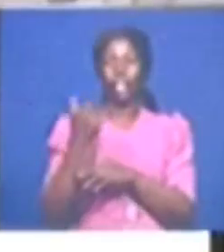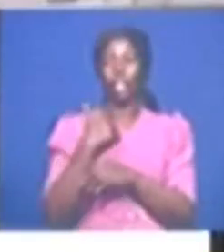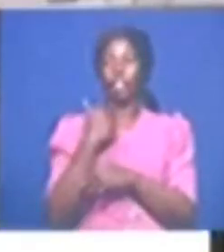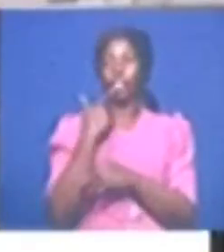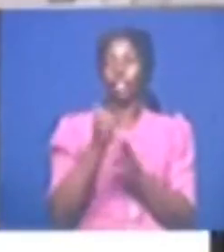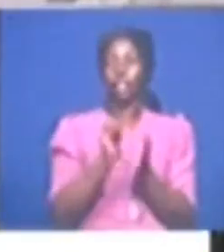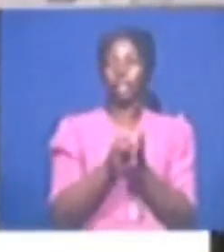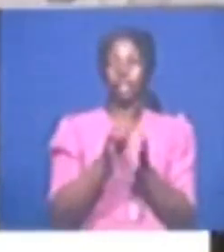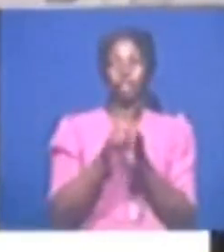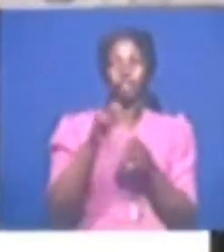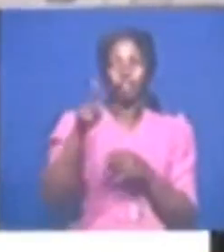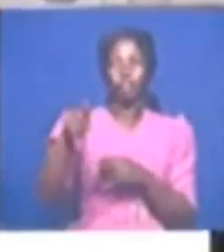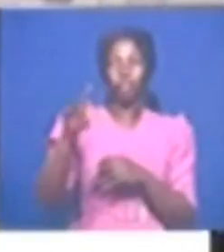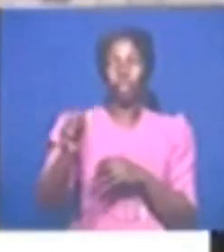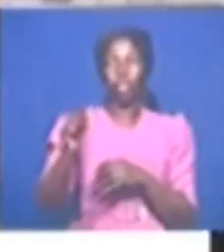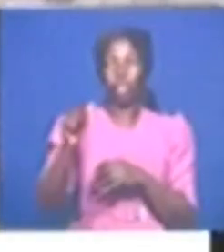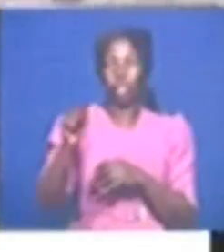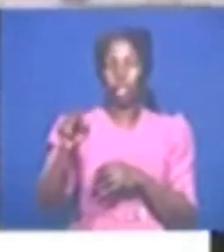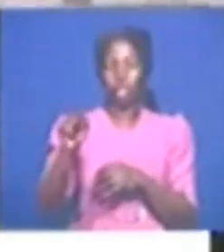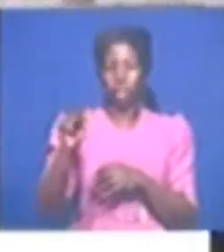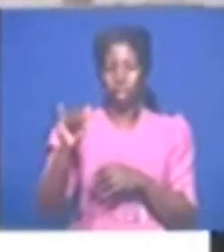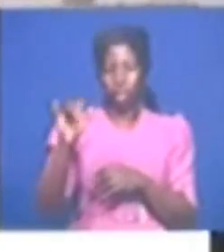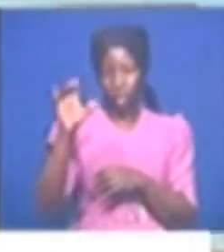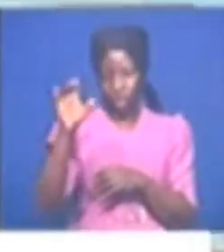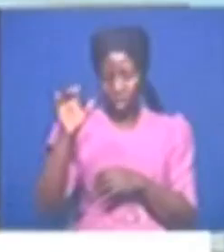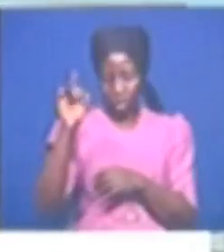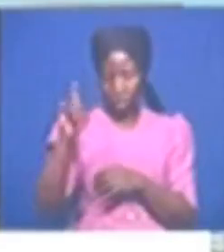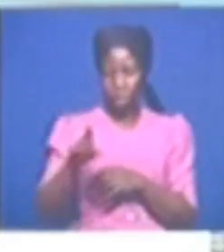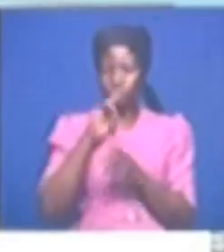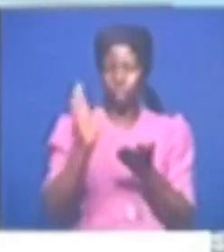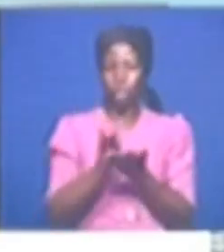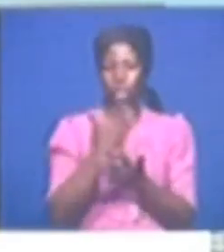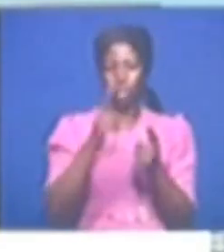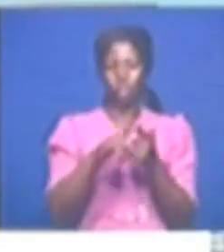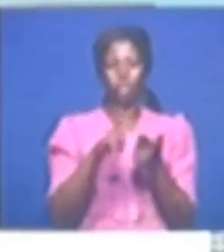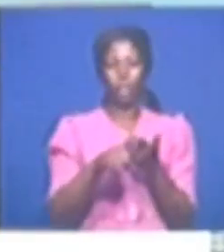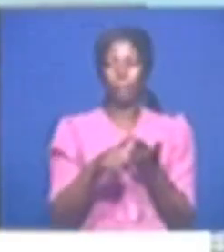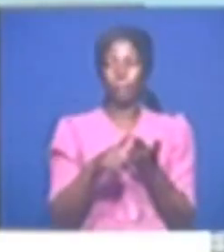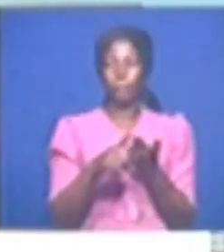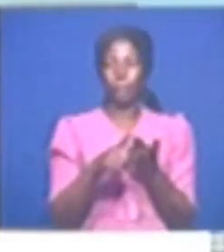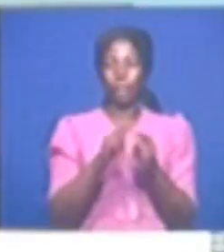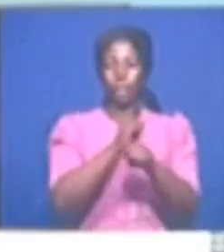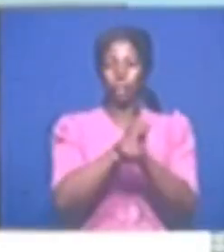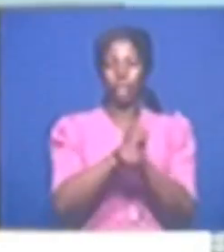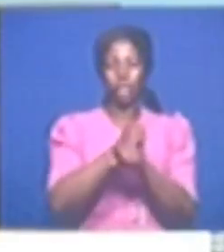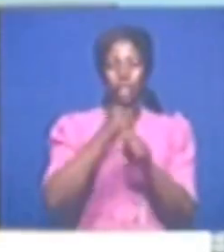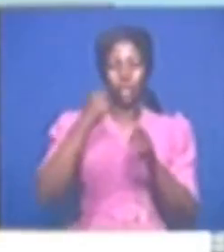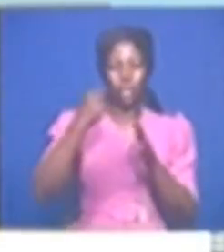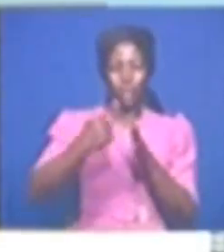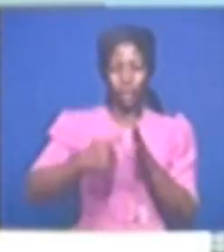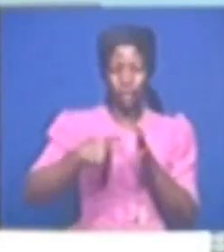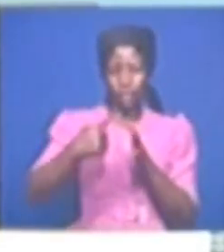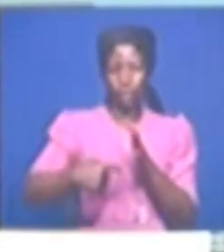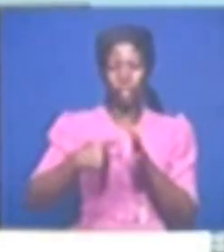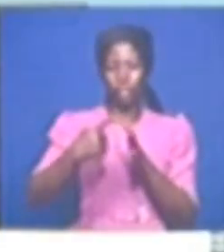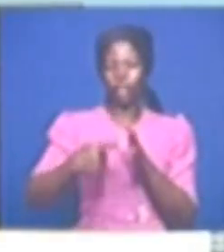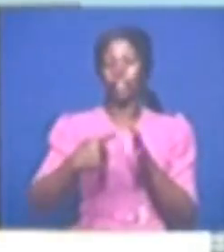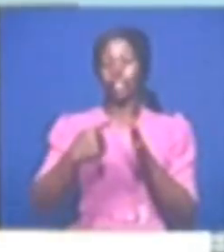order to safeguard the fishing and tourism industries. Together with various stakeholders, the government has initiated